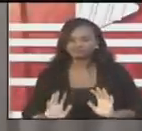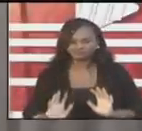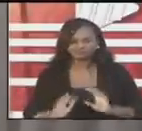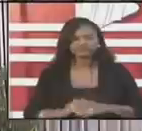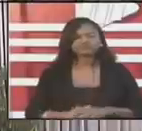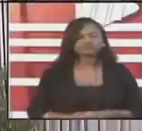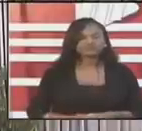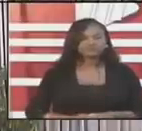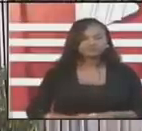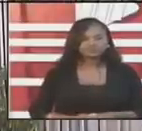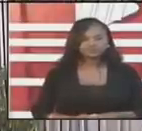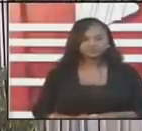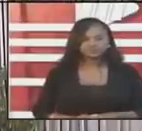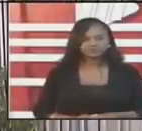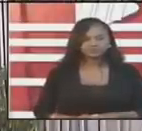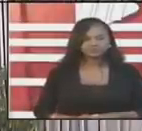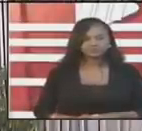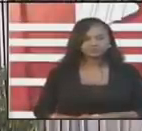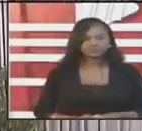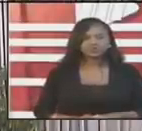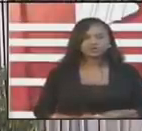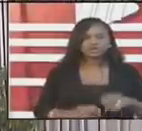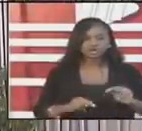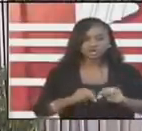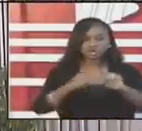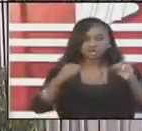Okay. Newsday.